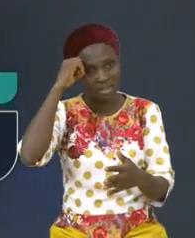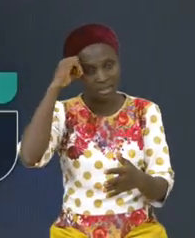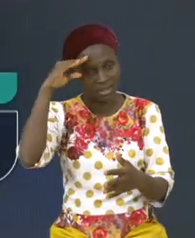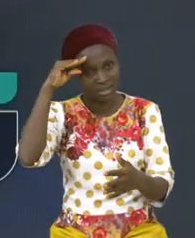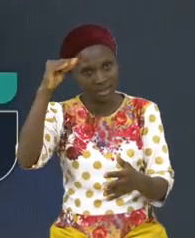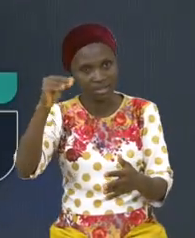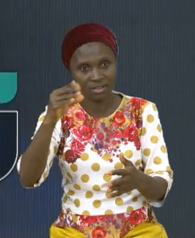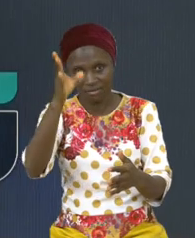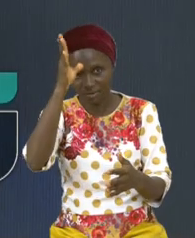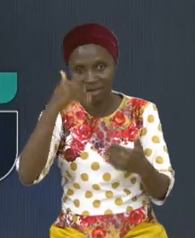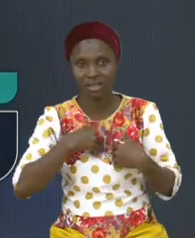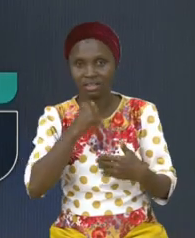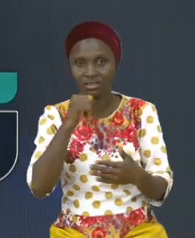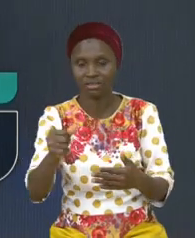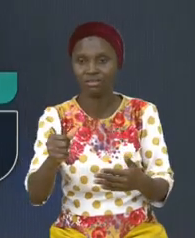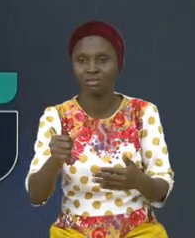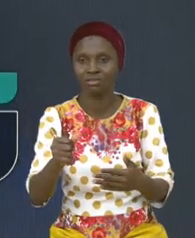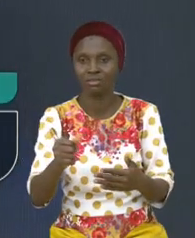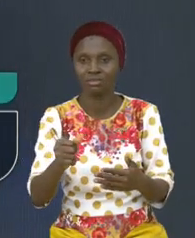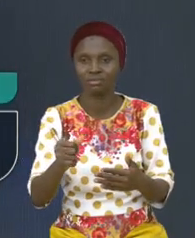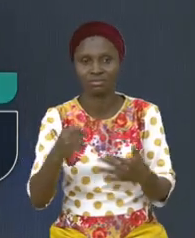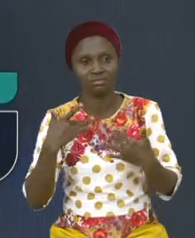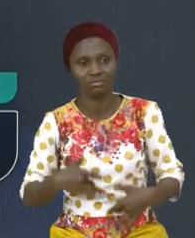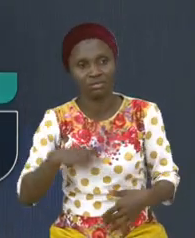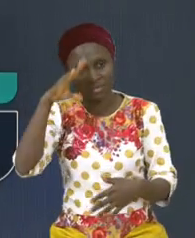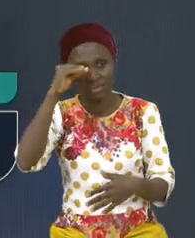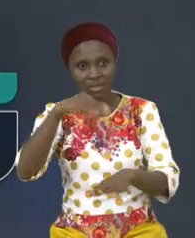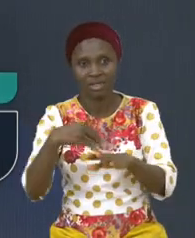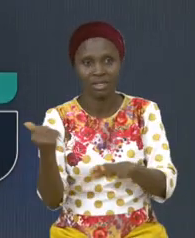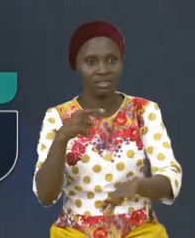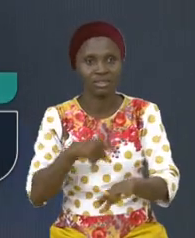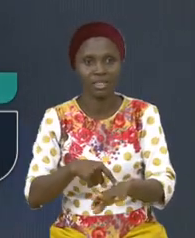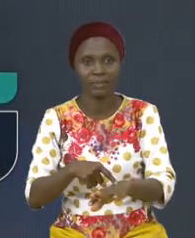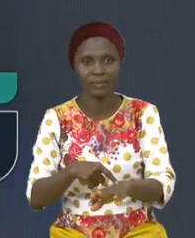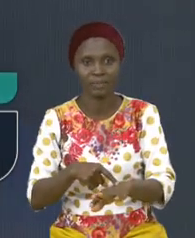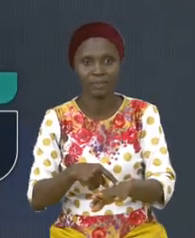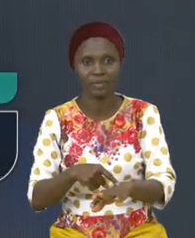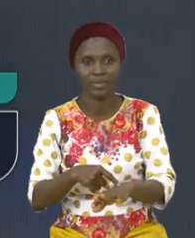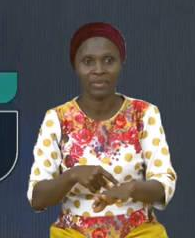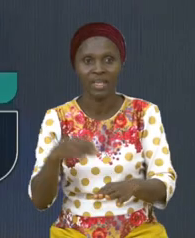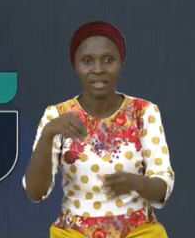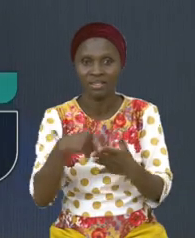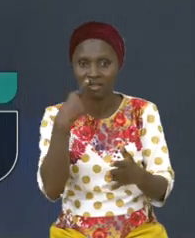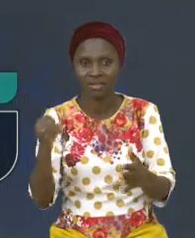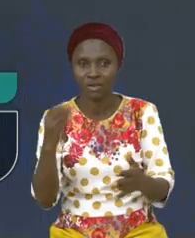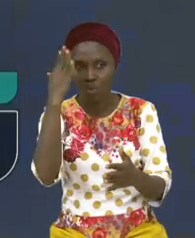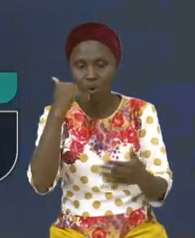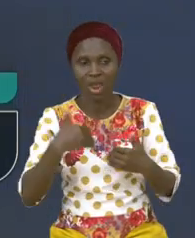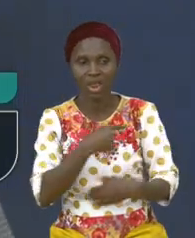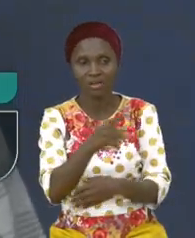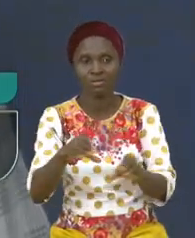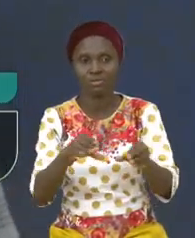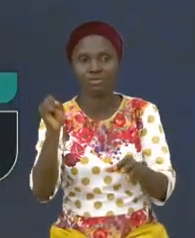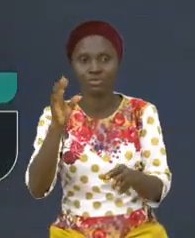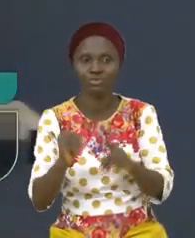at any time. Why hast thou done so? You see, there